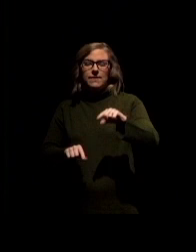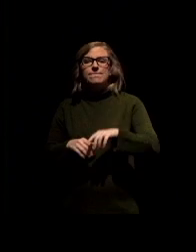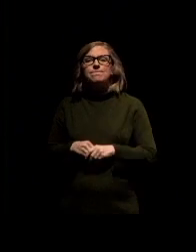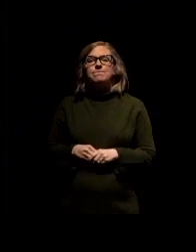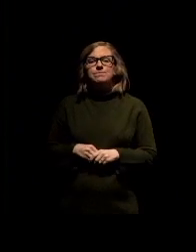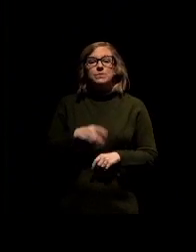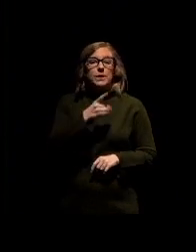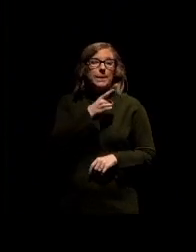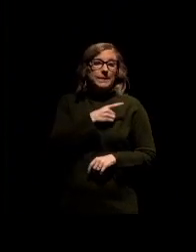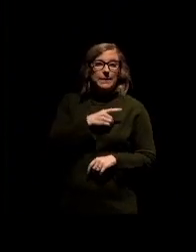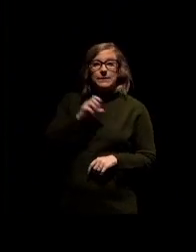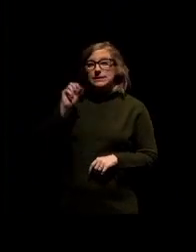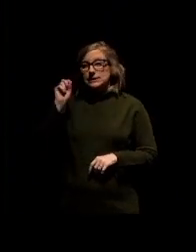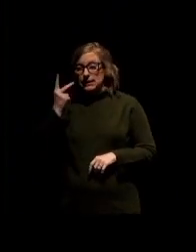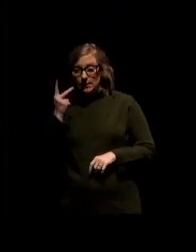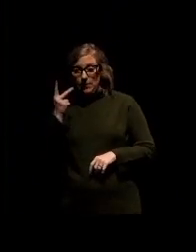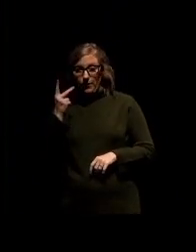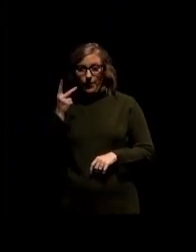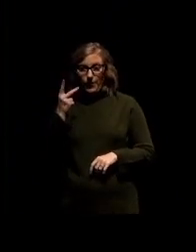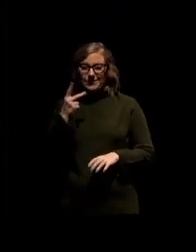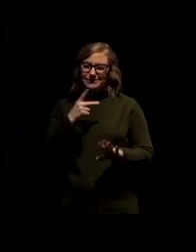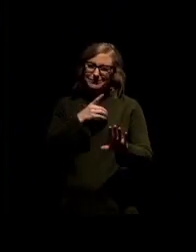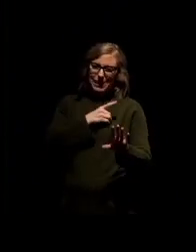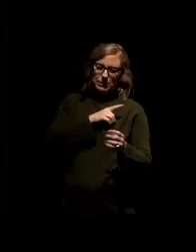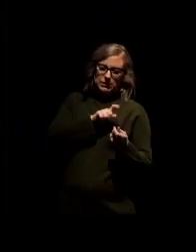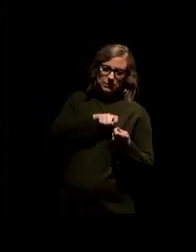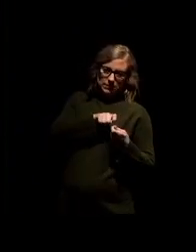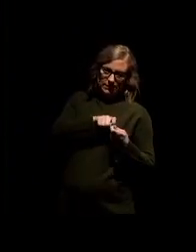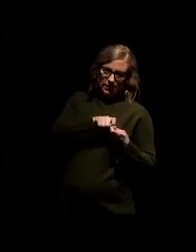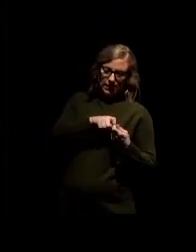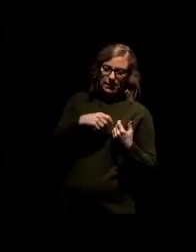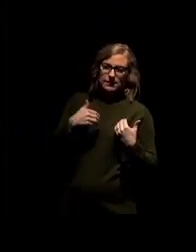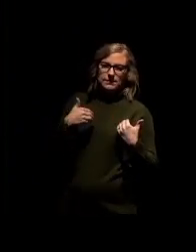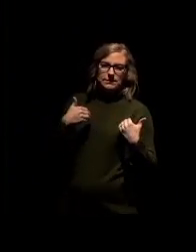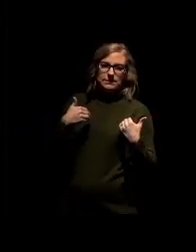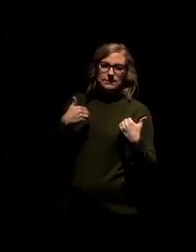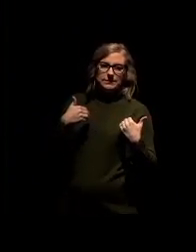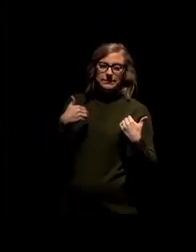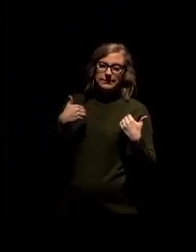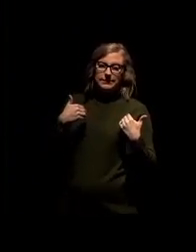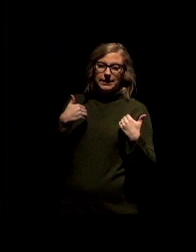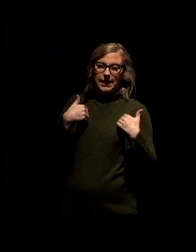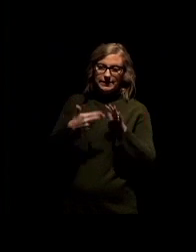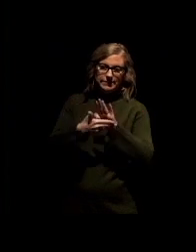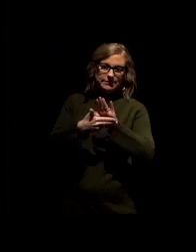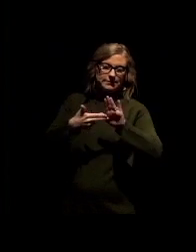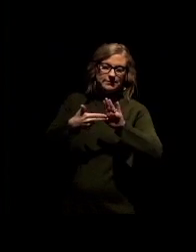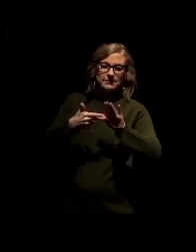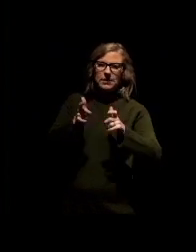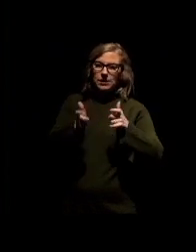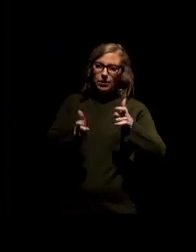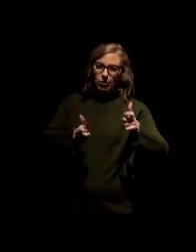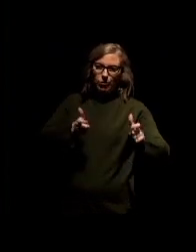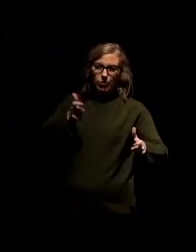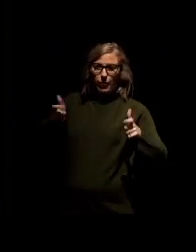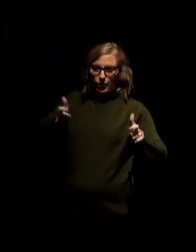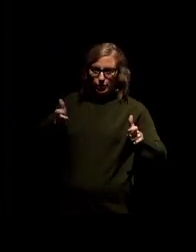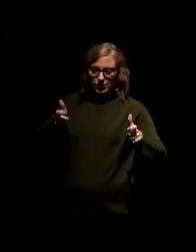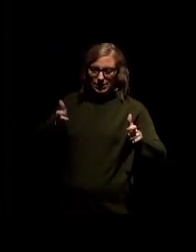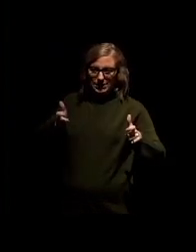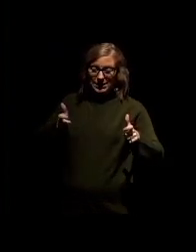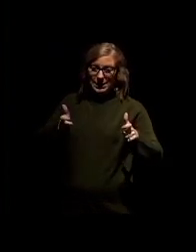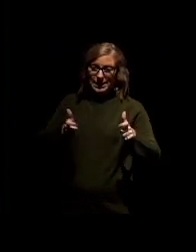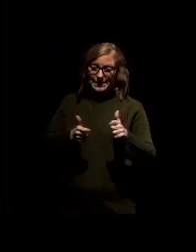Minneapolis and St. Paul, Minneapolis specifically, has the distinction of being the largest and most